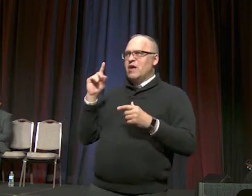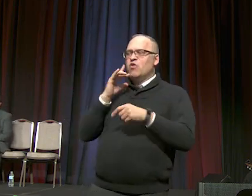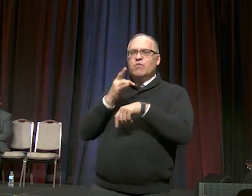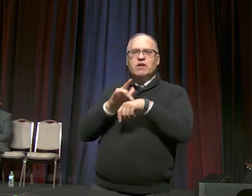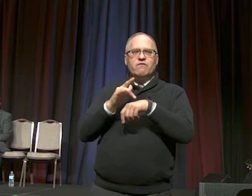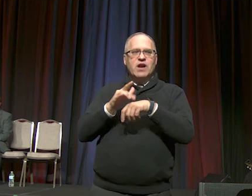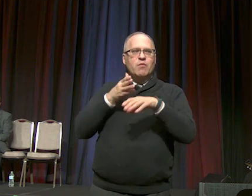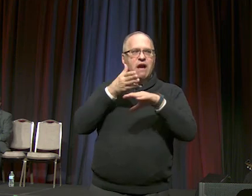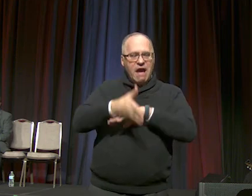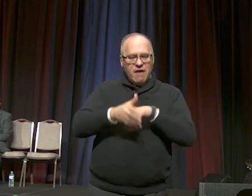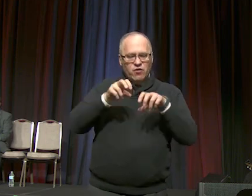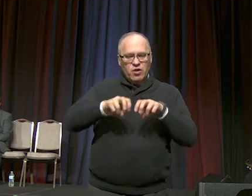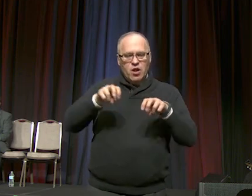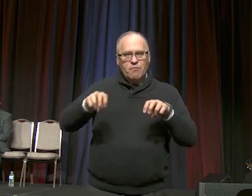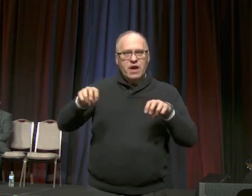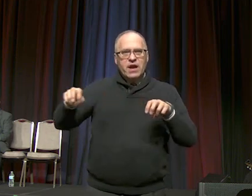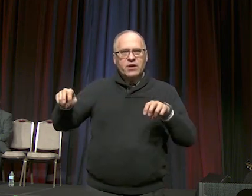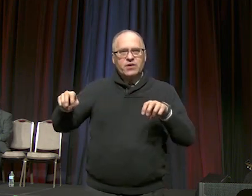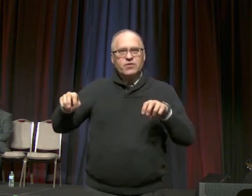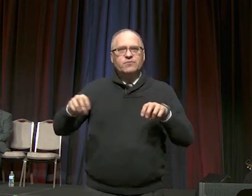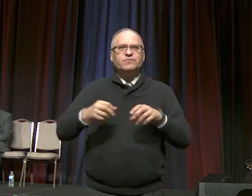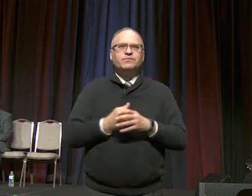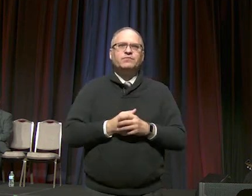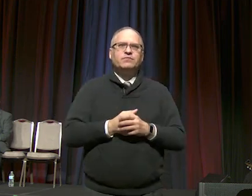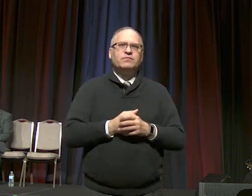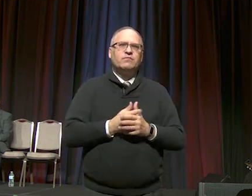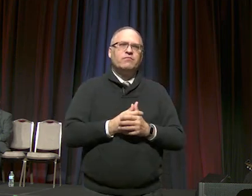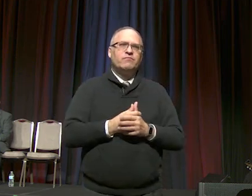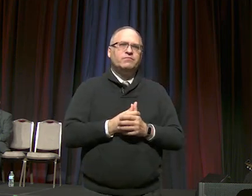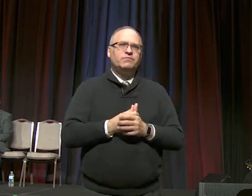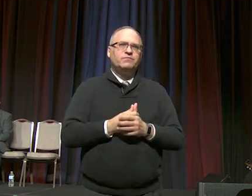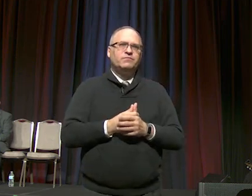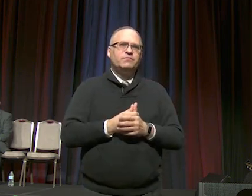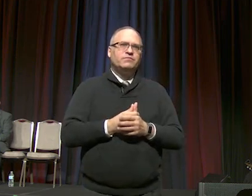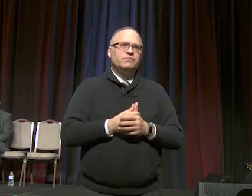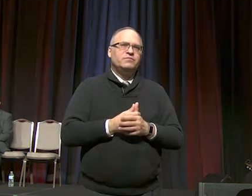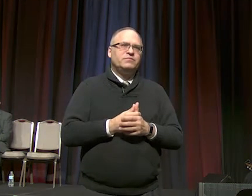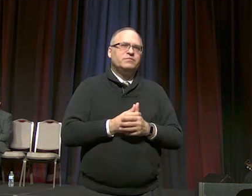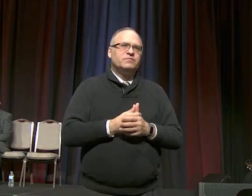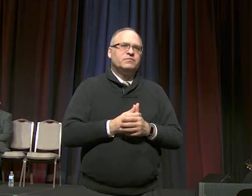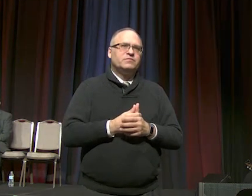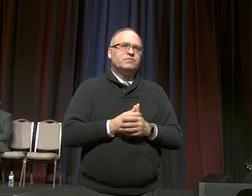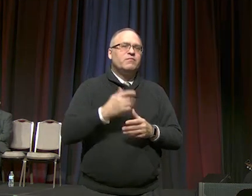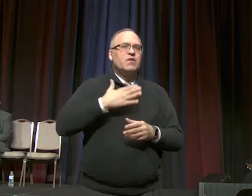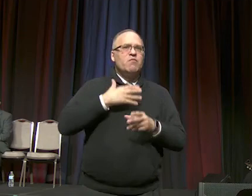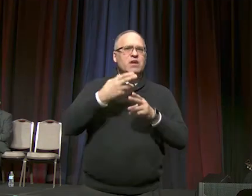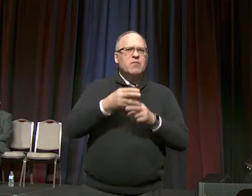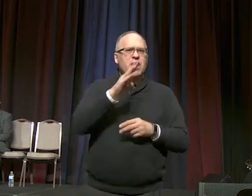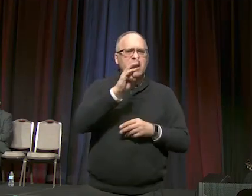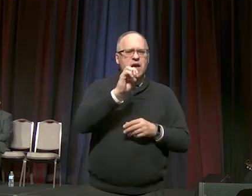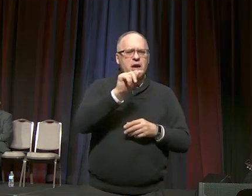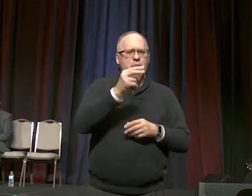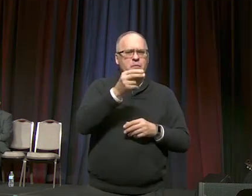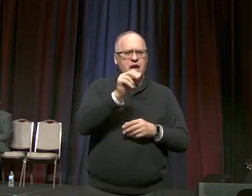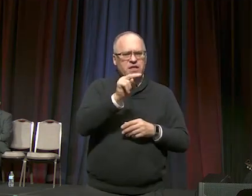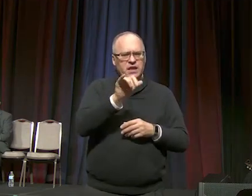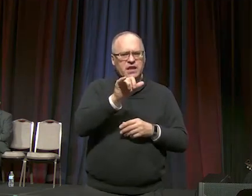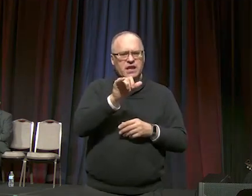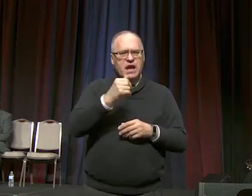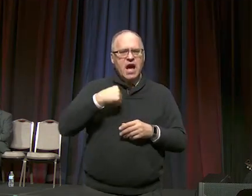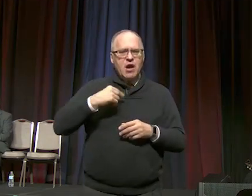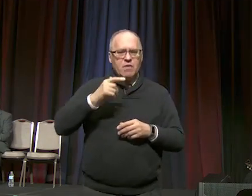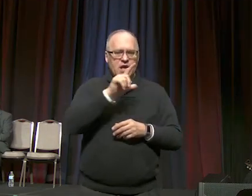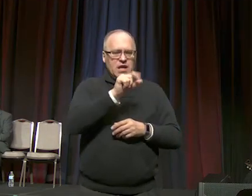after their panel if you have further questions for them. Great. My name is Bethany Amy. I am